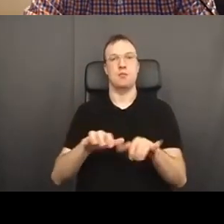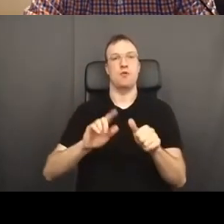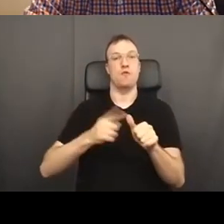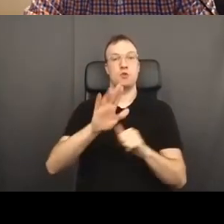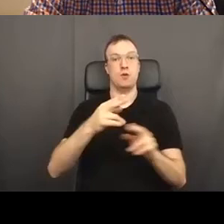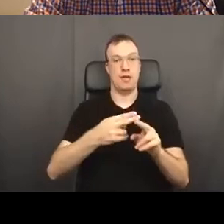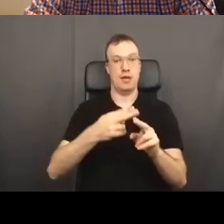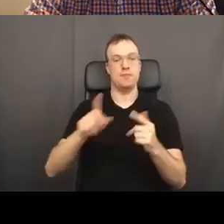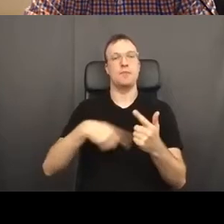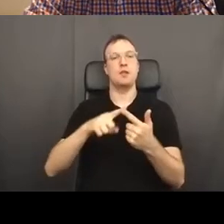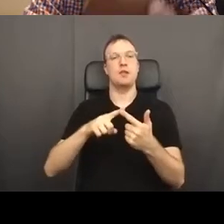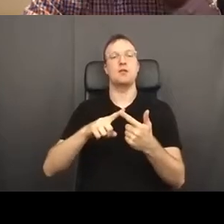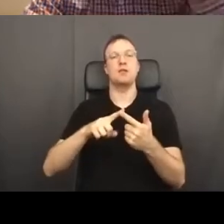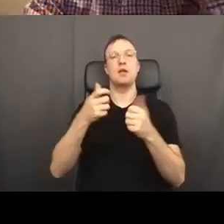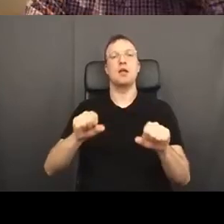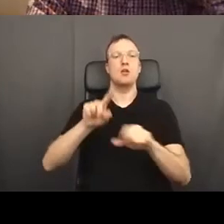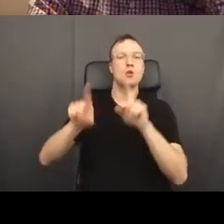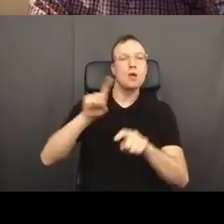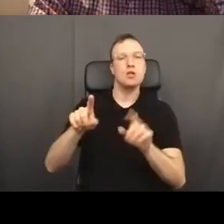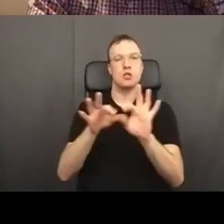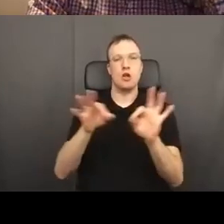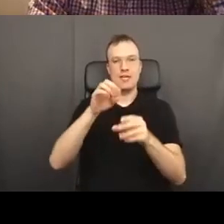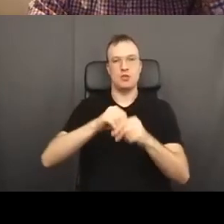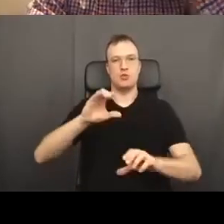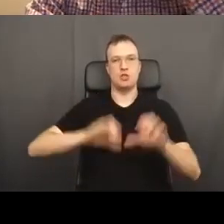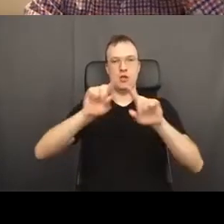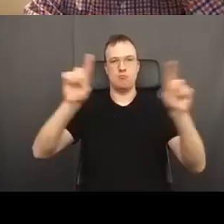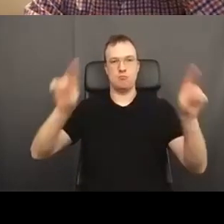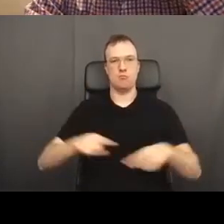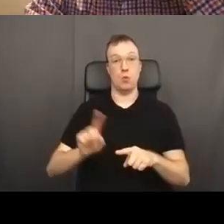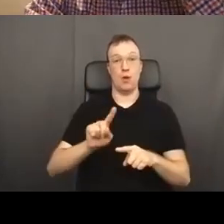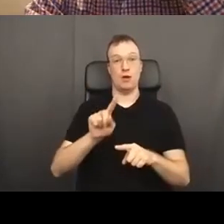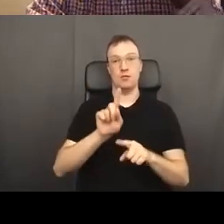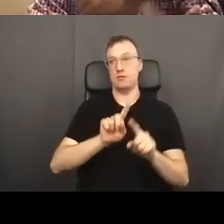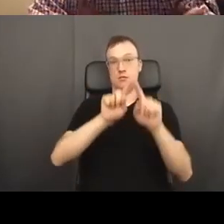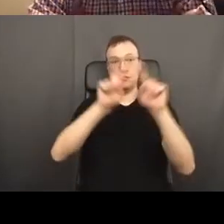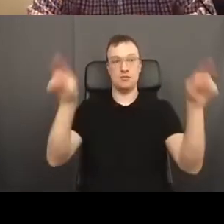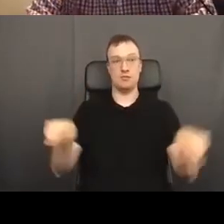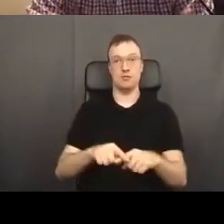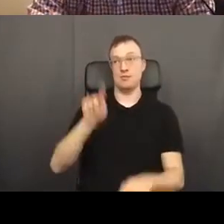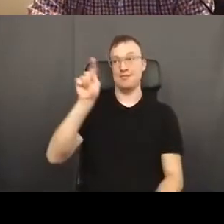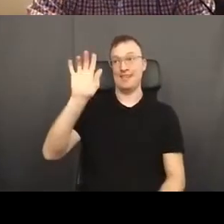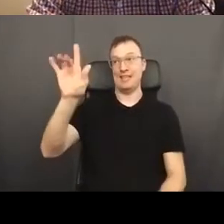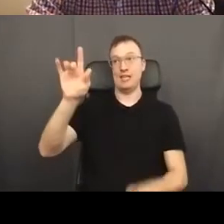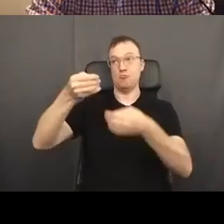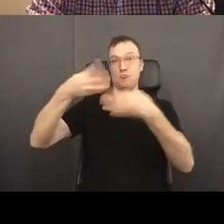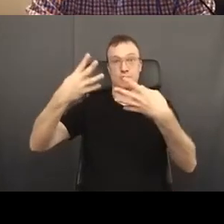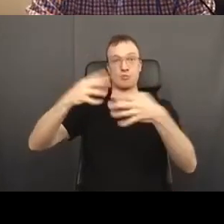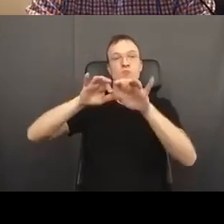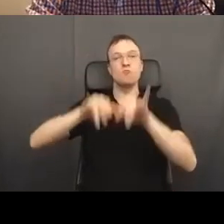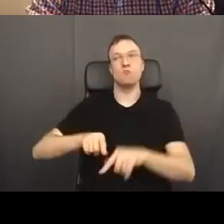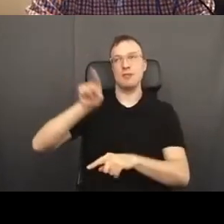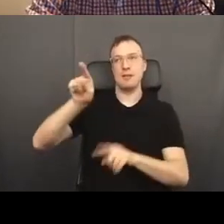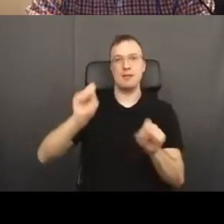name and then any question or comment into the chat box on the upper right-hand side of your screen. Tonight's discussion is